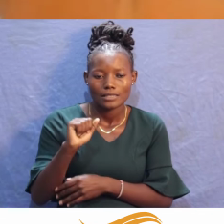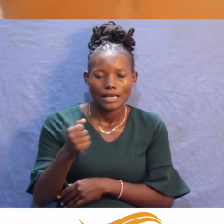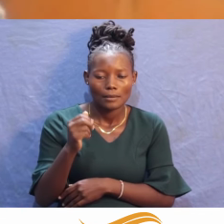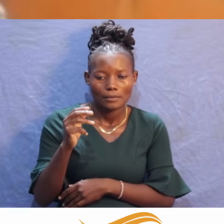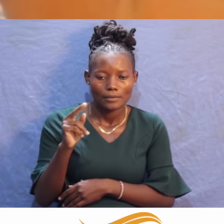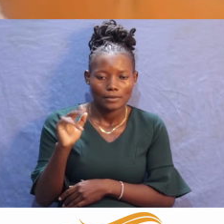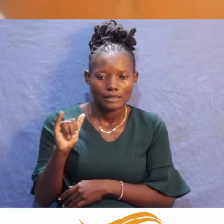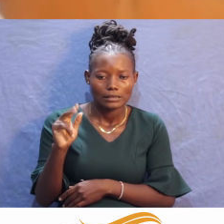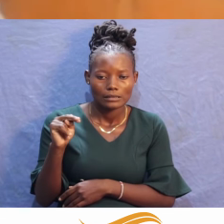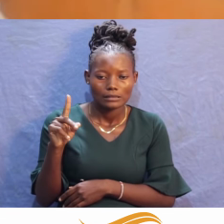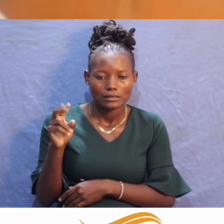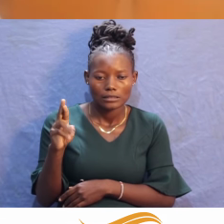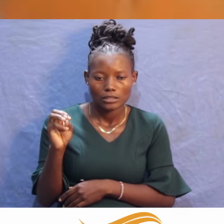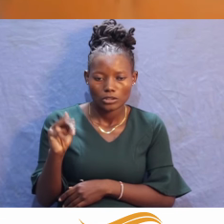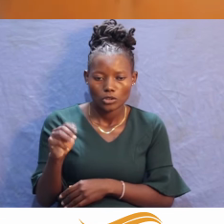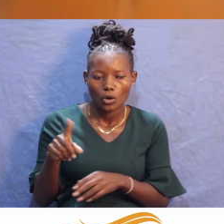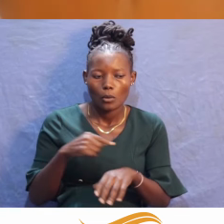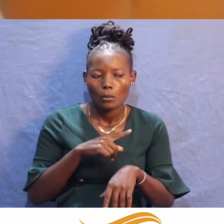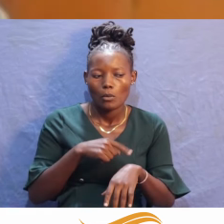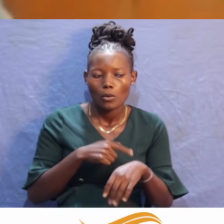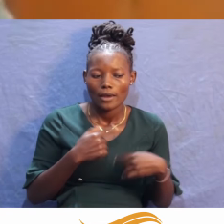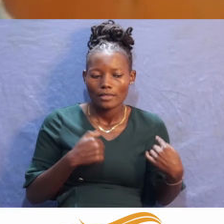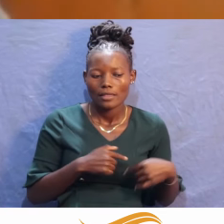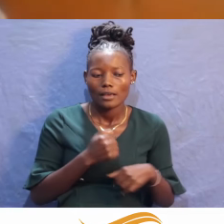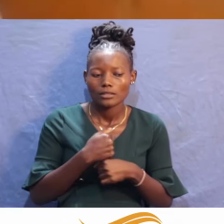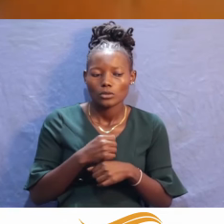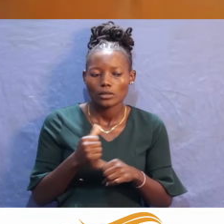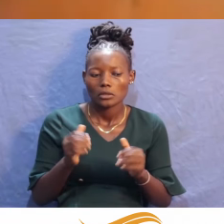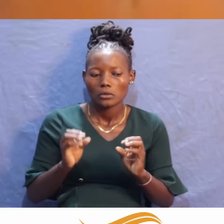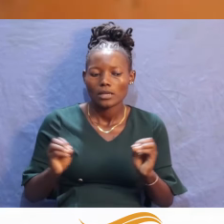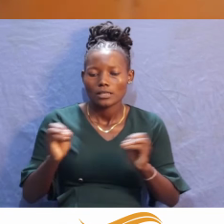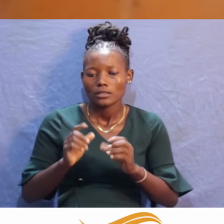heart is not functioning correctly, or it's the blunt chest trauma. At